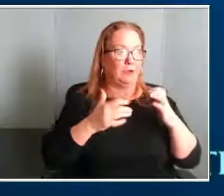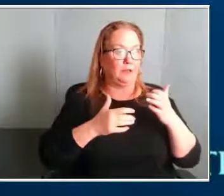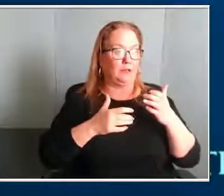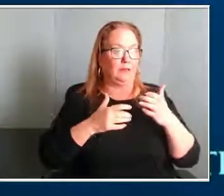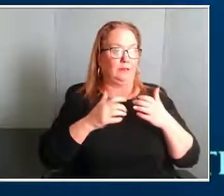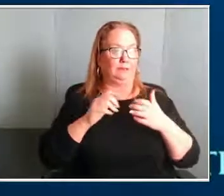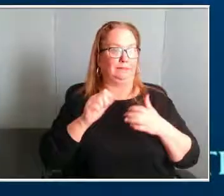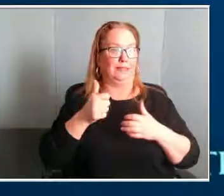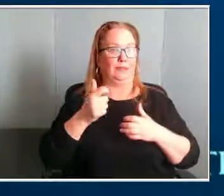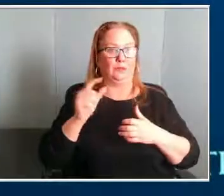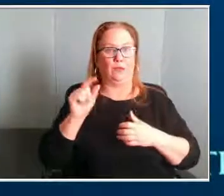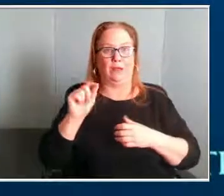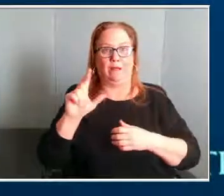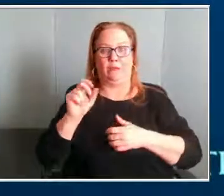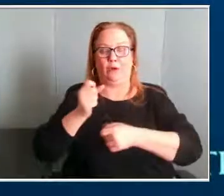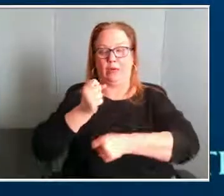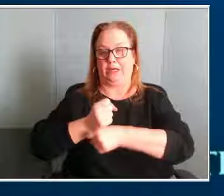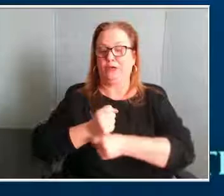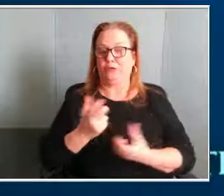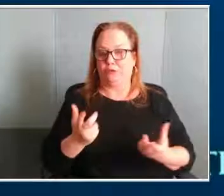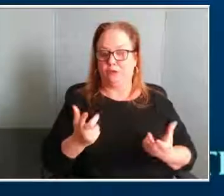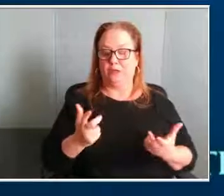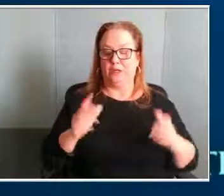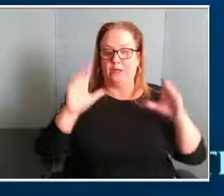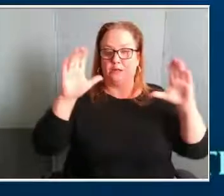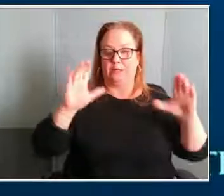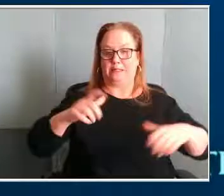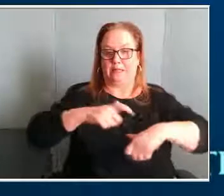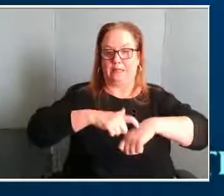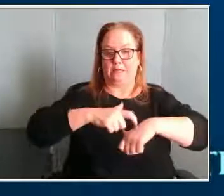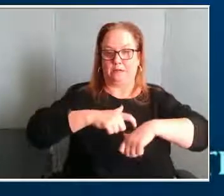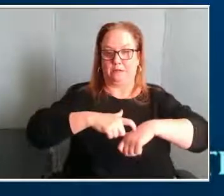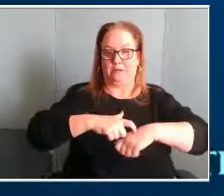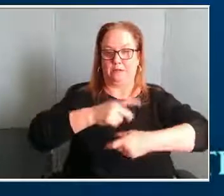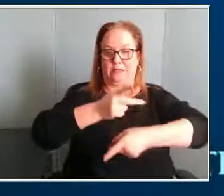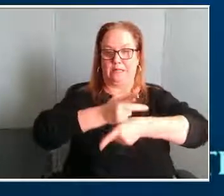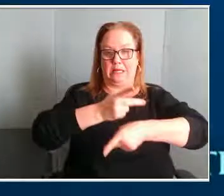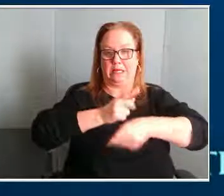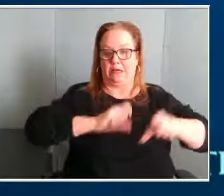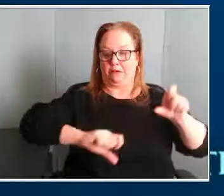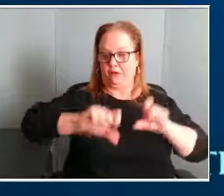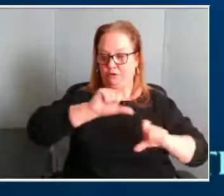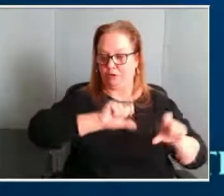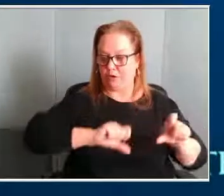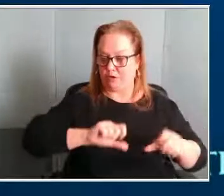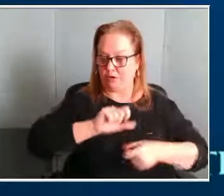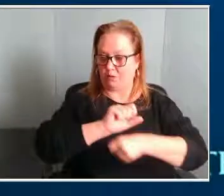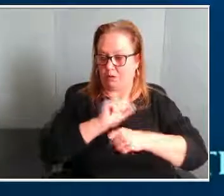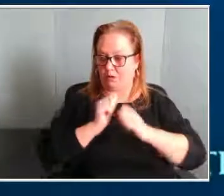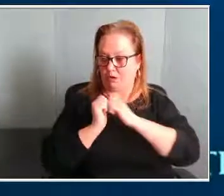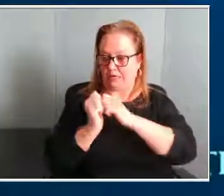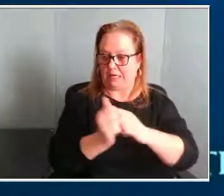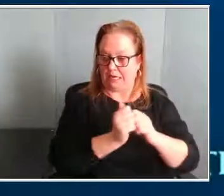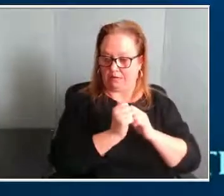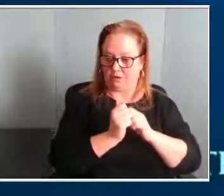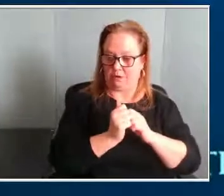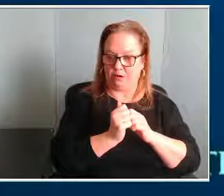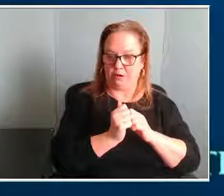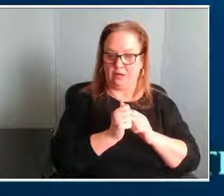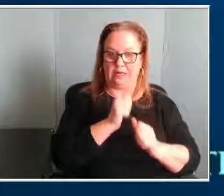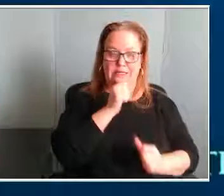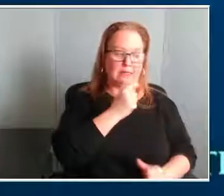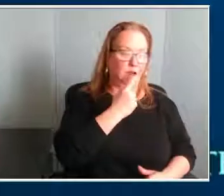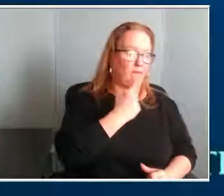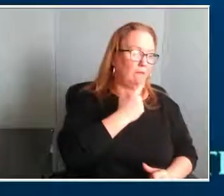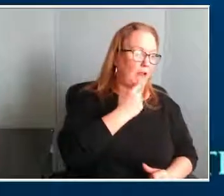These are amazing times, and it tells the story of what happens when we take care of each other and we work together well. It's not a red state, blue state